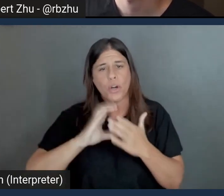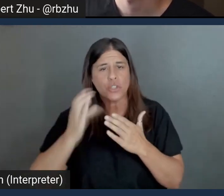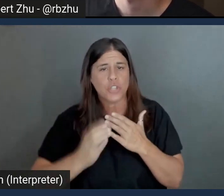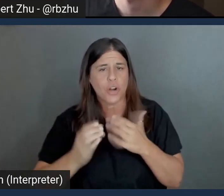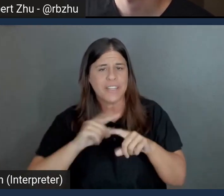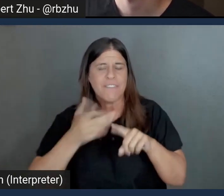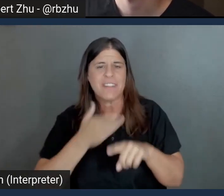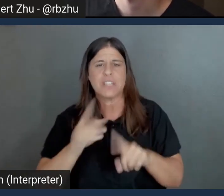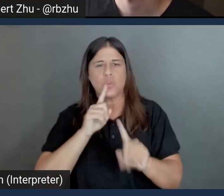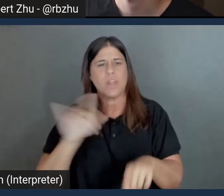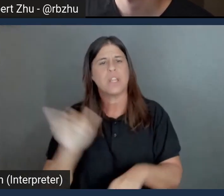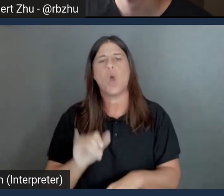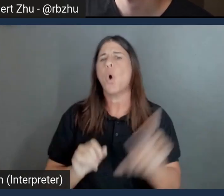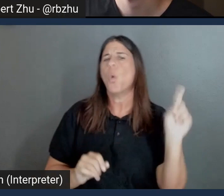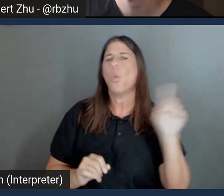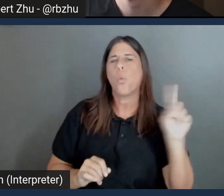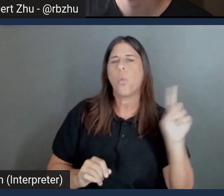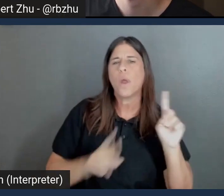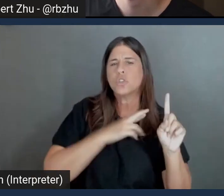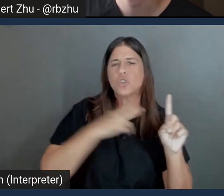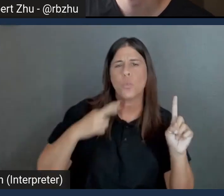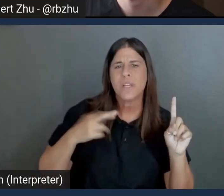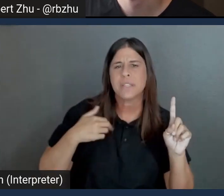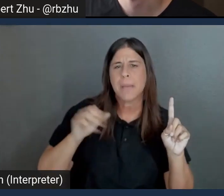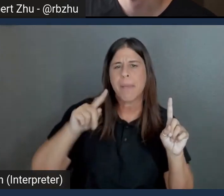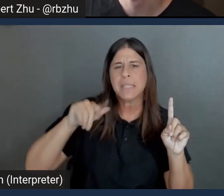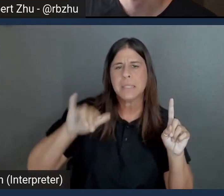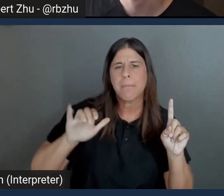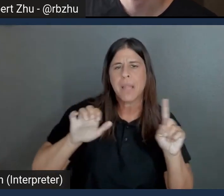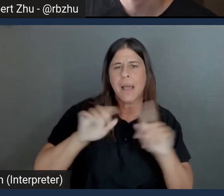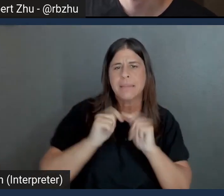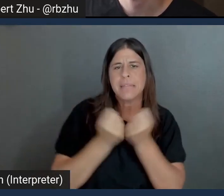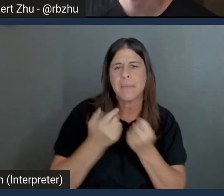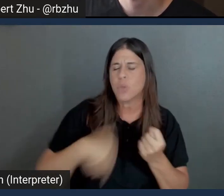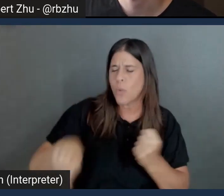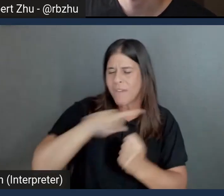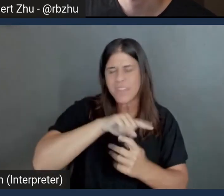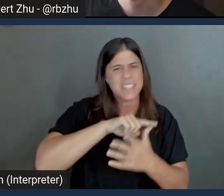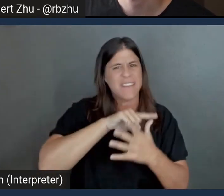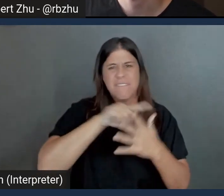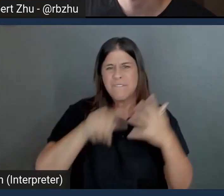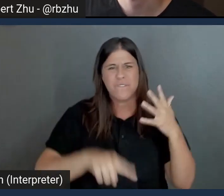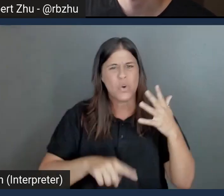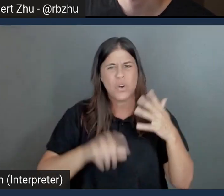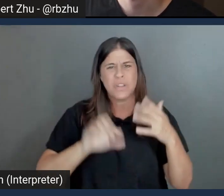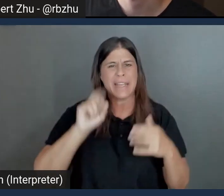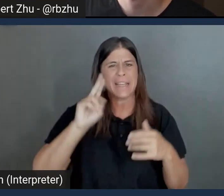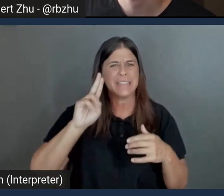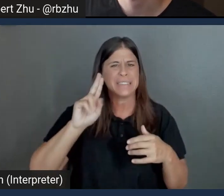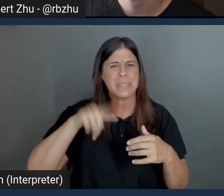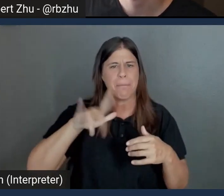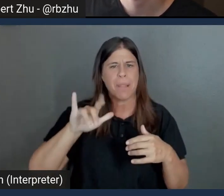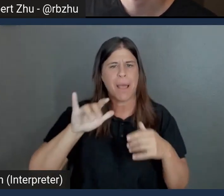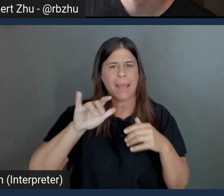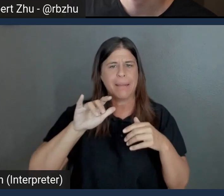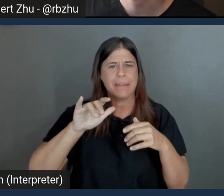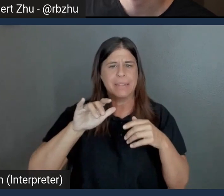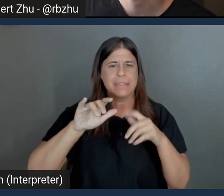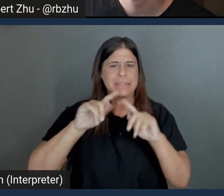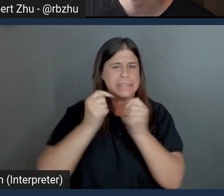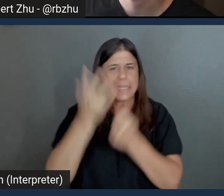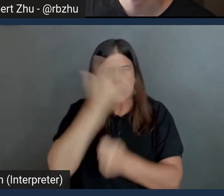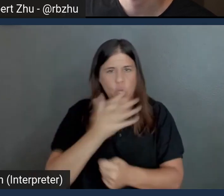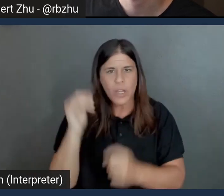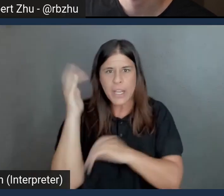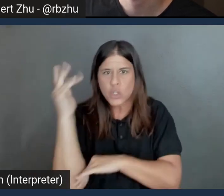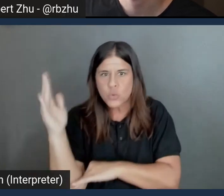questions, things like, where are the risks in my supply chain? You have this entire, supply chains kind of look a lot like a network or a tree. You want to